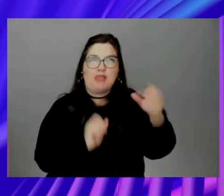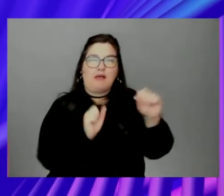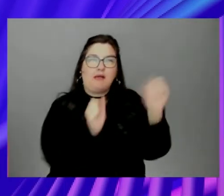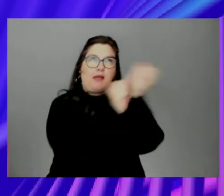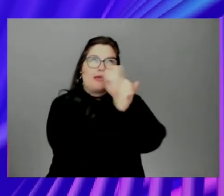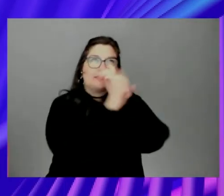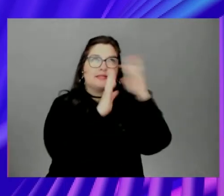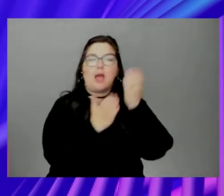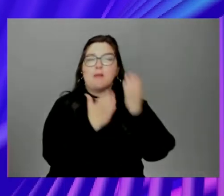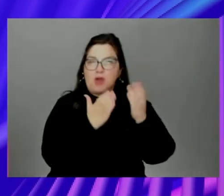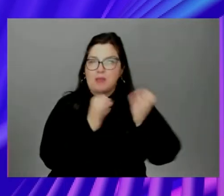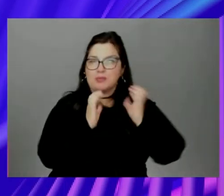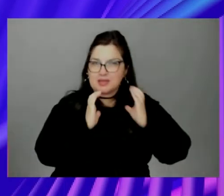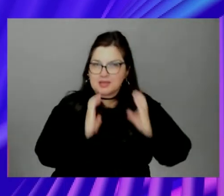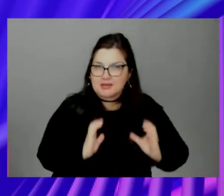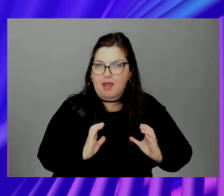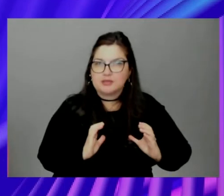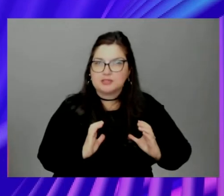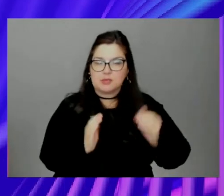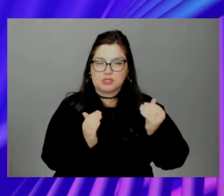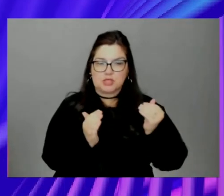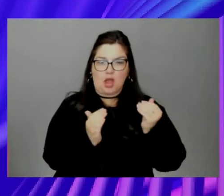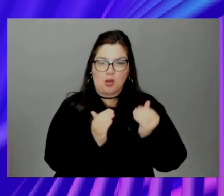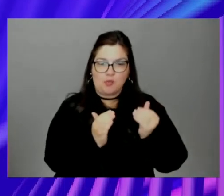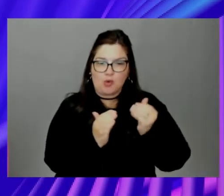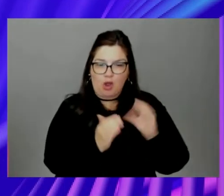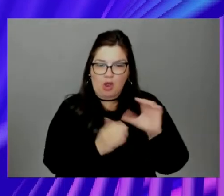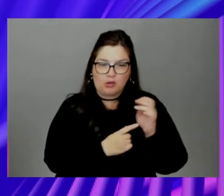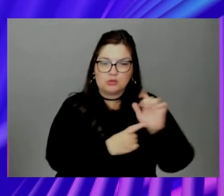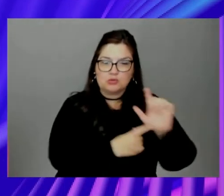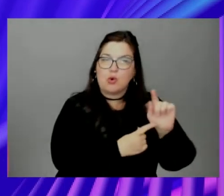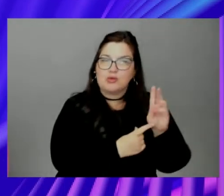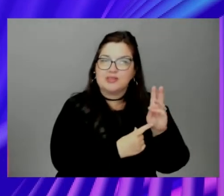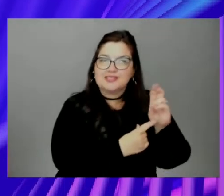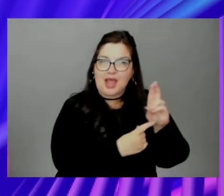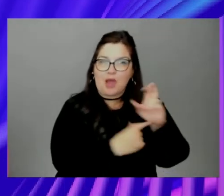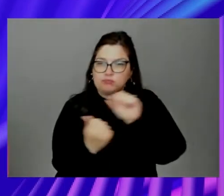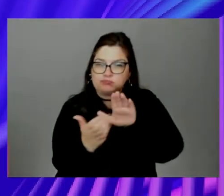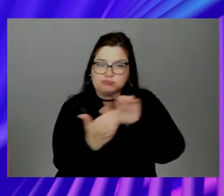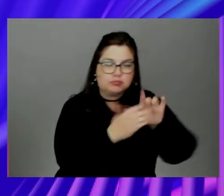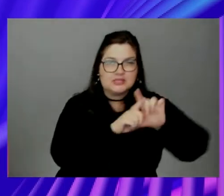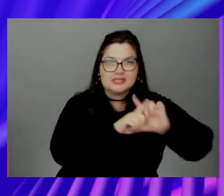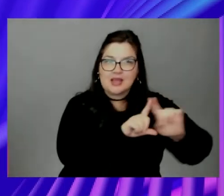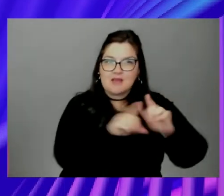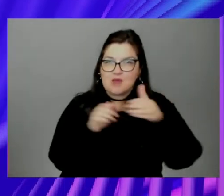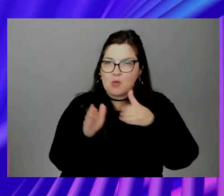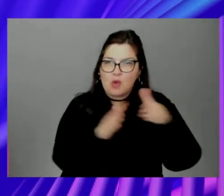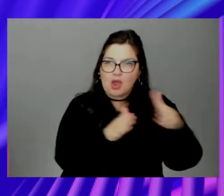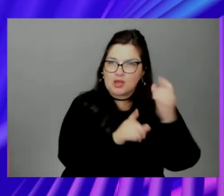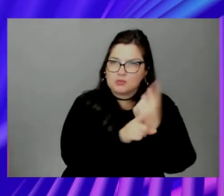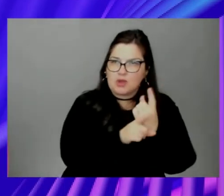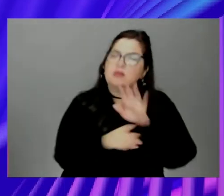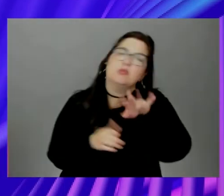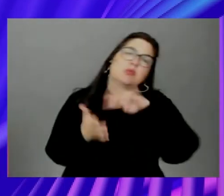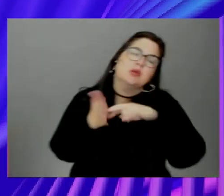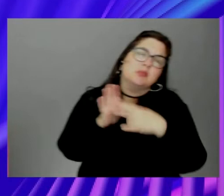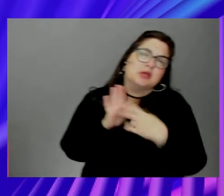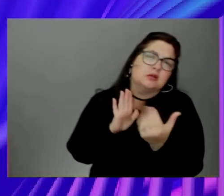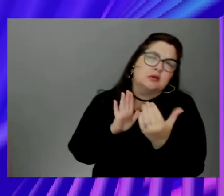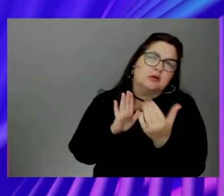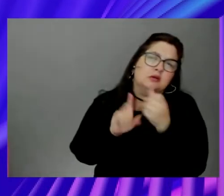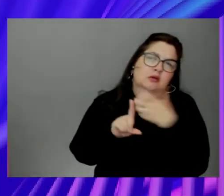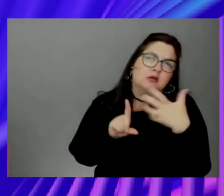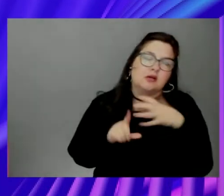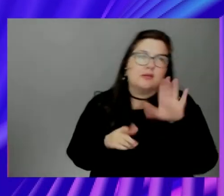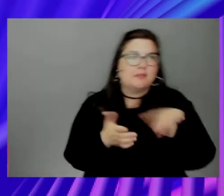customers that are approaching Control Tower in different ways. Can you talk about those as well? In different ways, and what do you mean? So different controls,